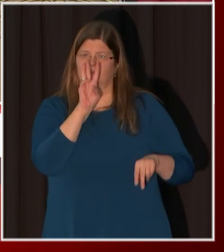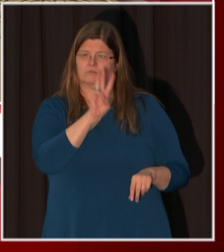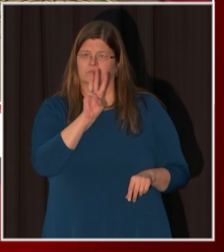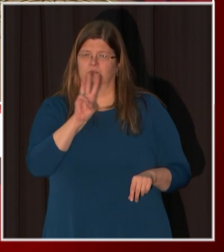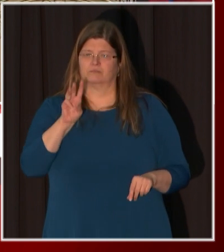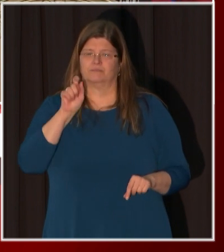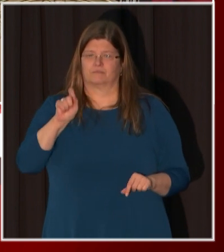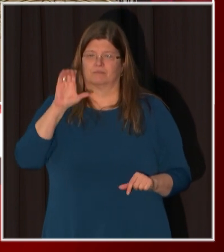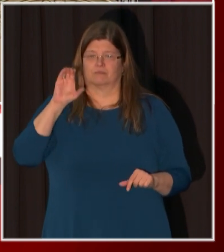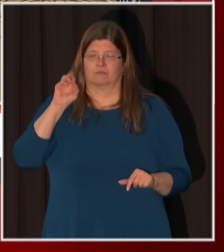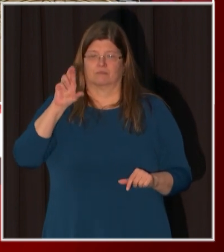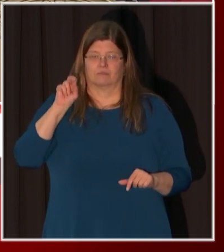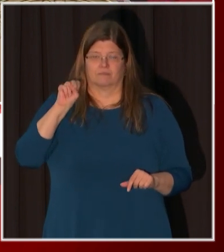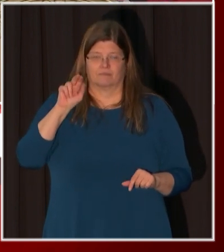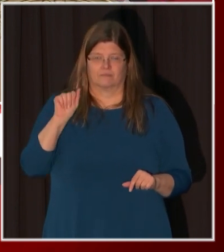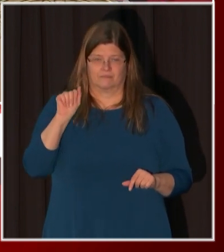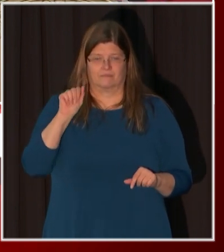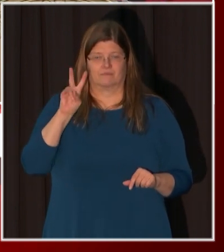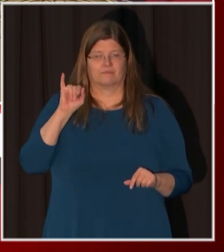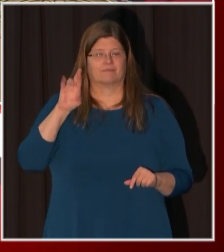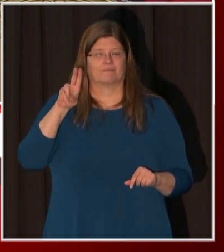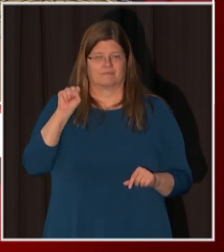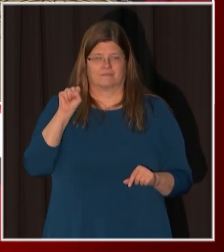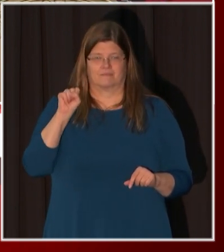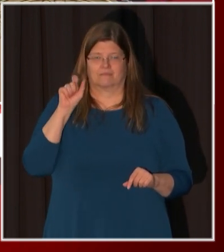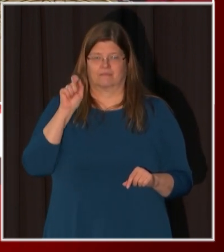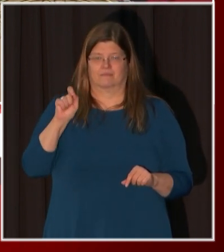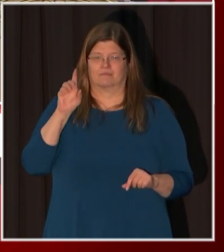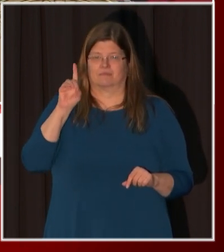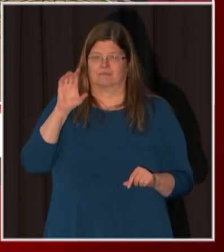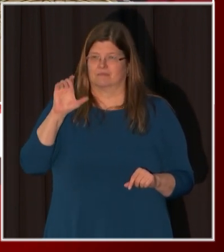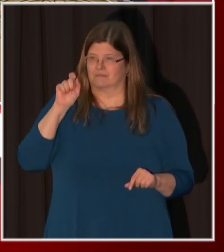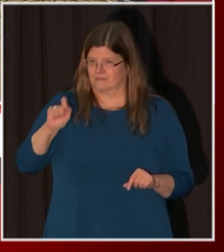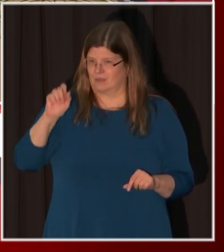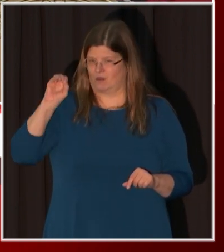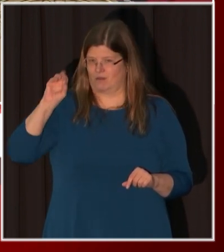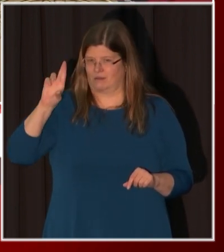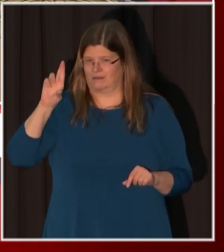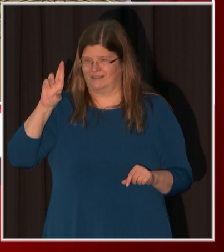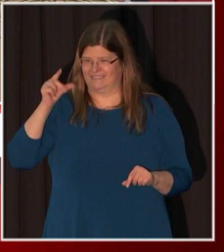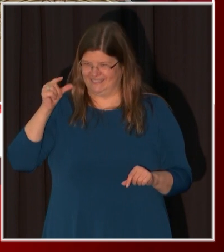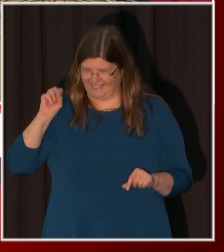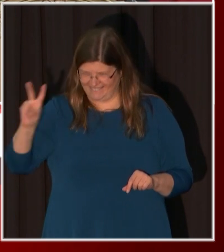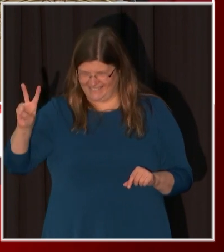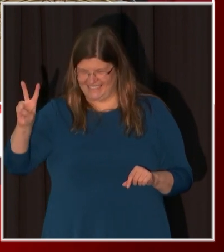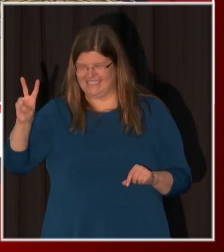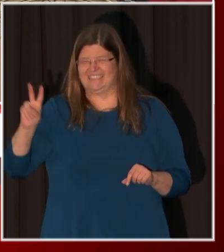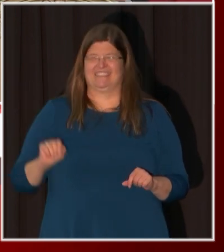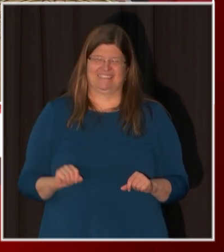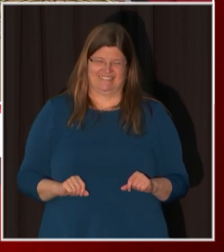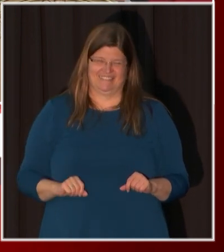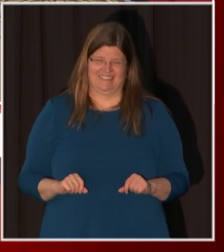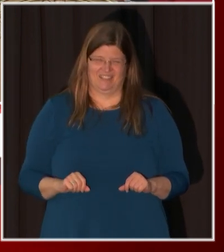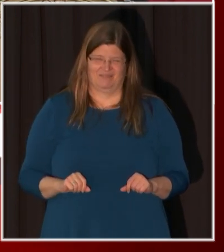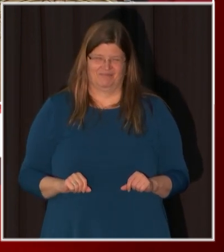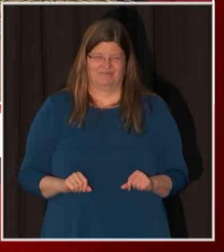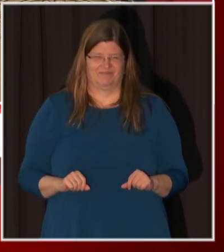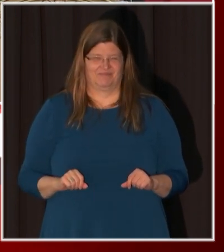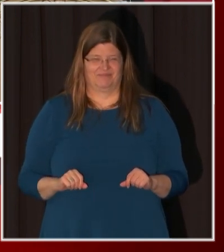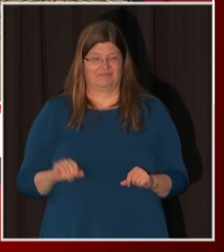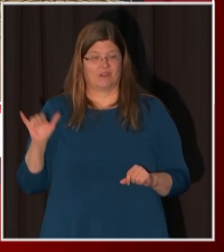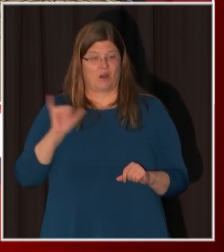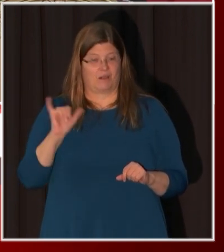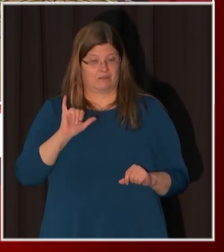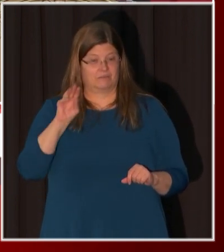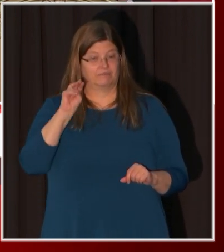coronavirus.dc.gov. And then I expect during the week of May 11th, the advisory group will submit an